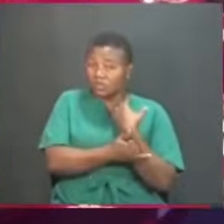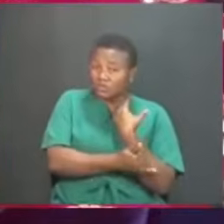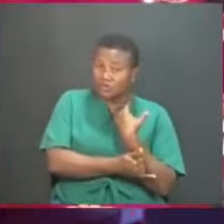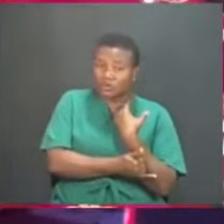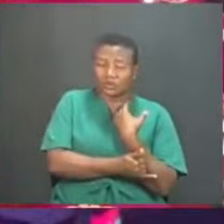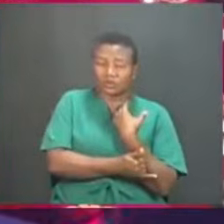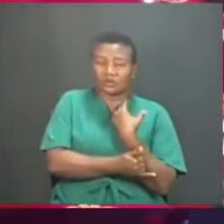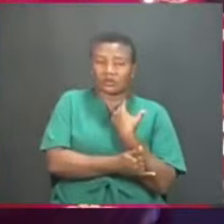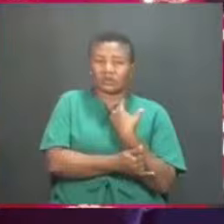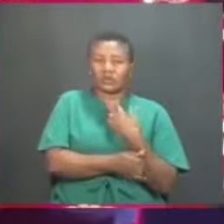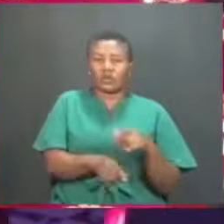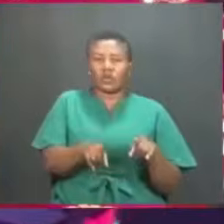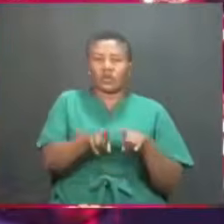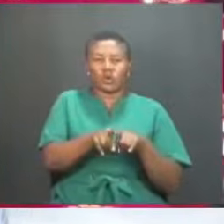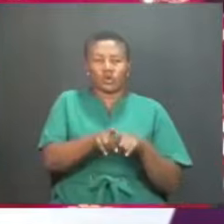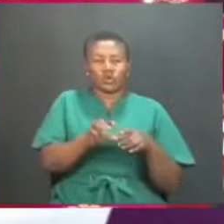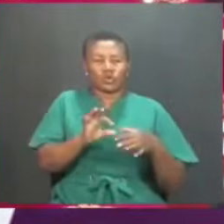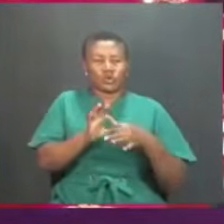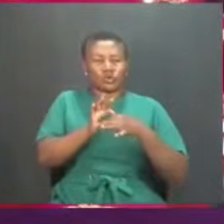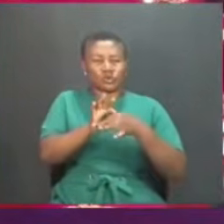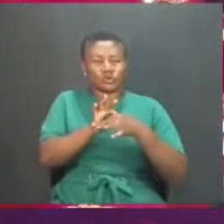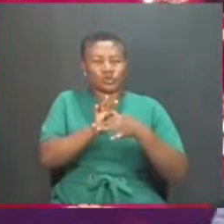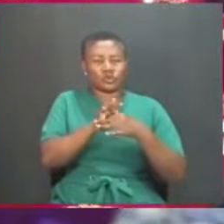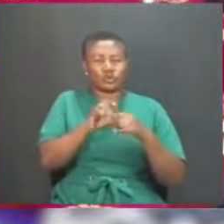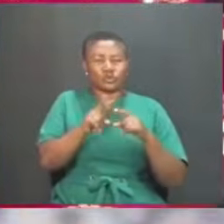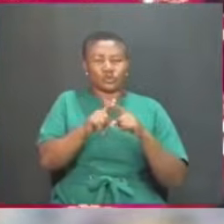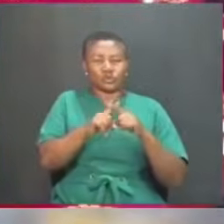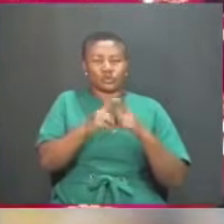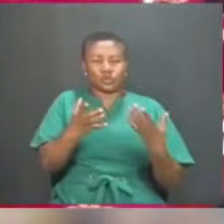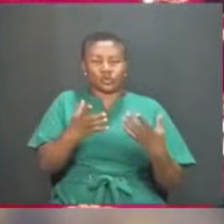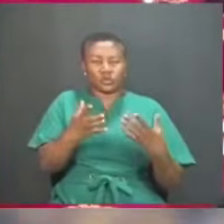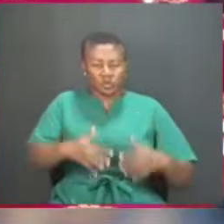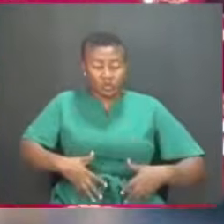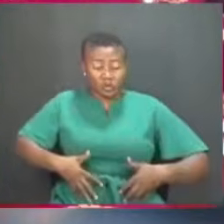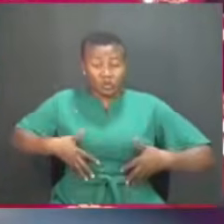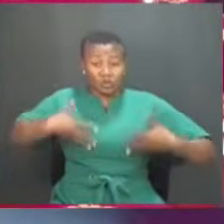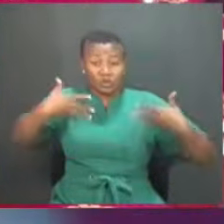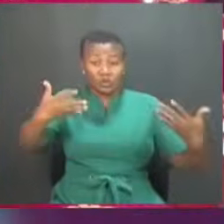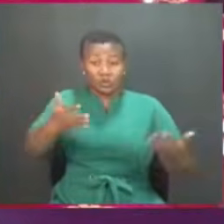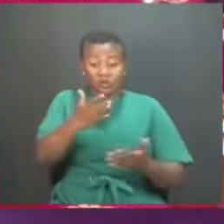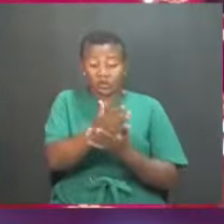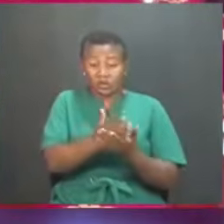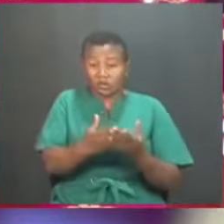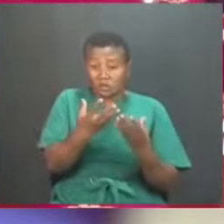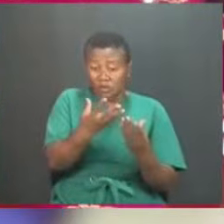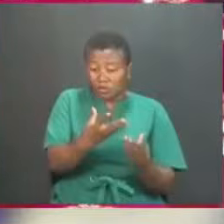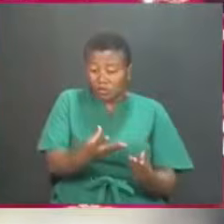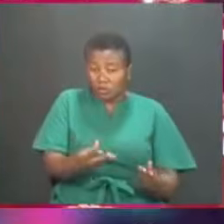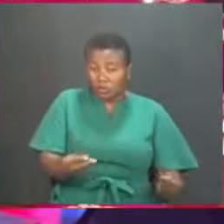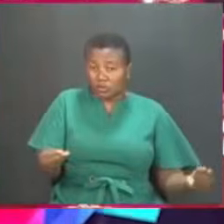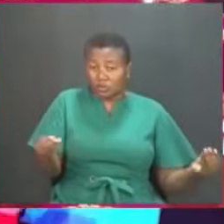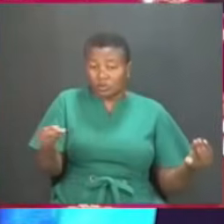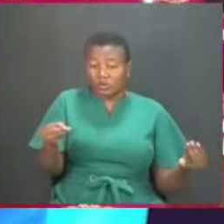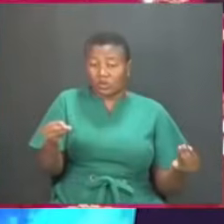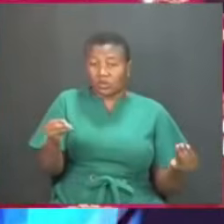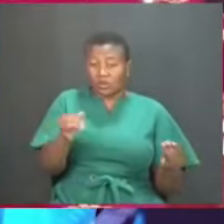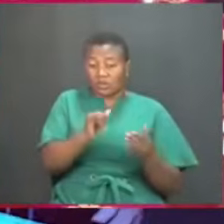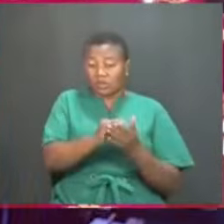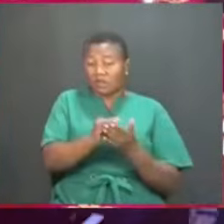Speaker, to also join in professing some challenges, some solutions to the challenges that are bedeviling